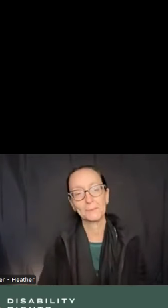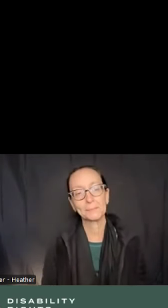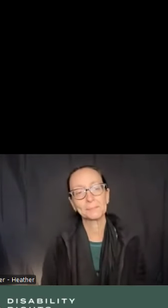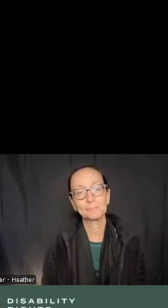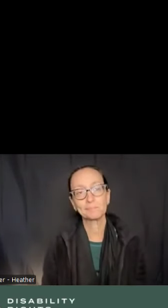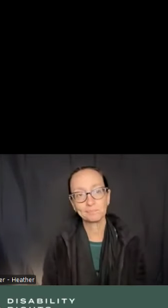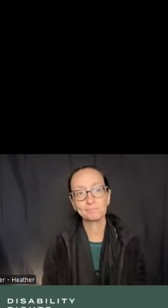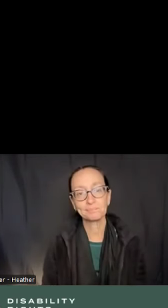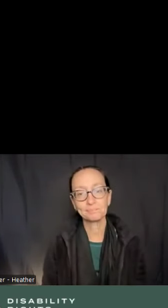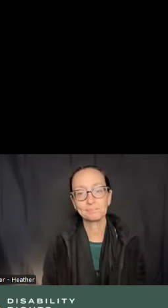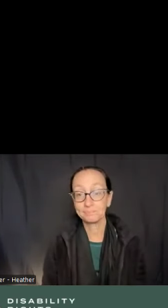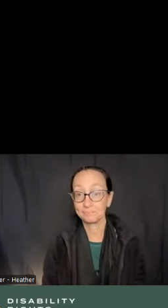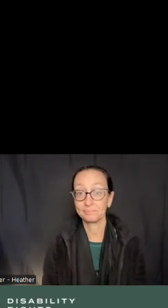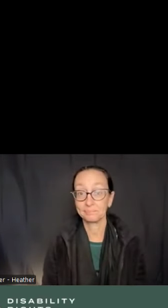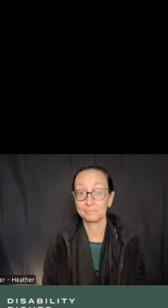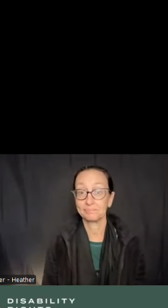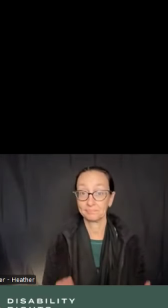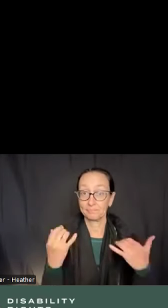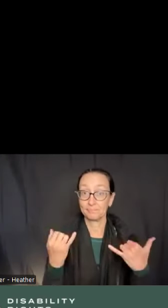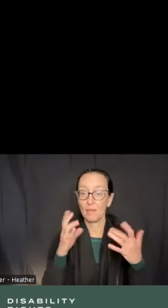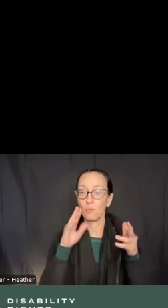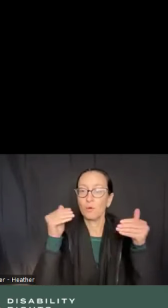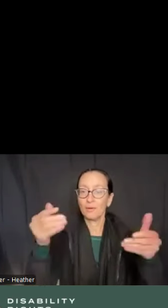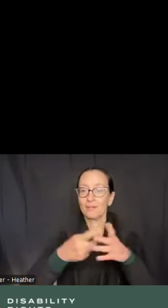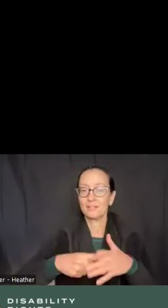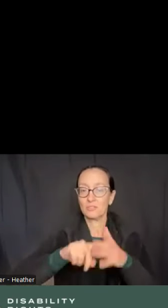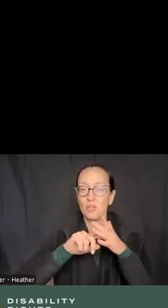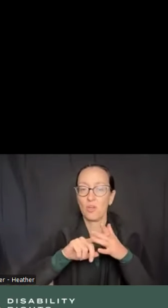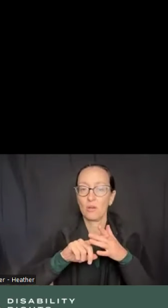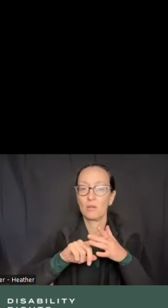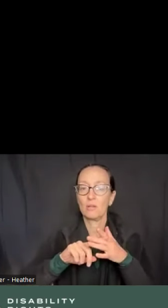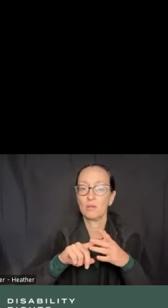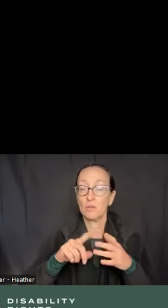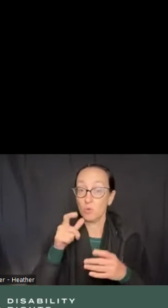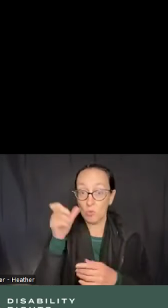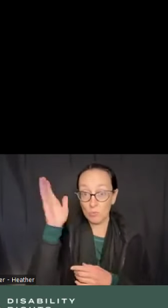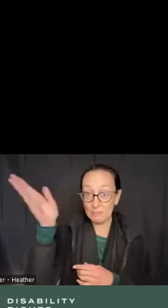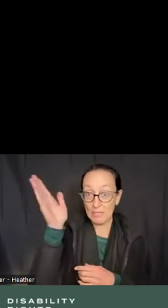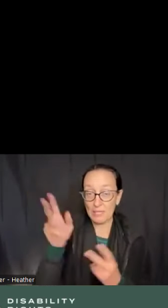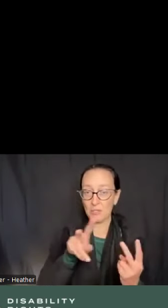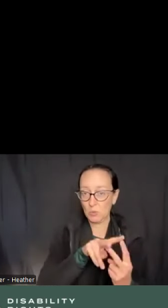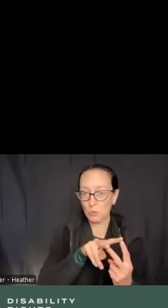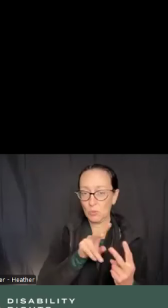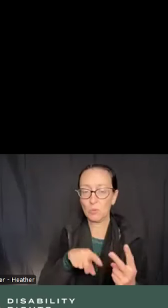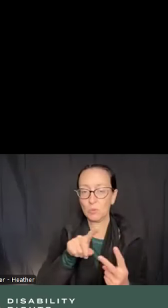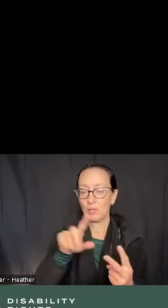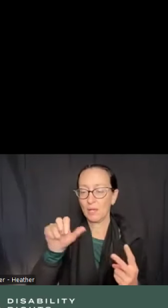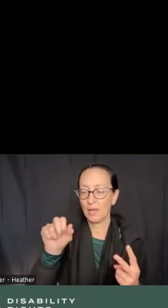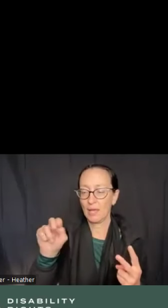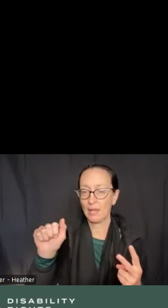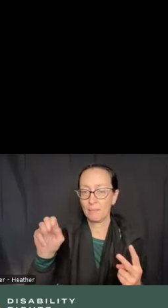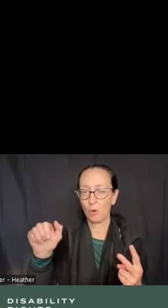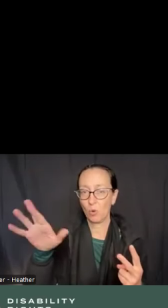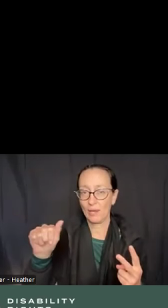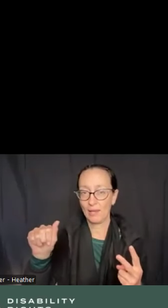And we will go ahead and get started today. We have two speakers today. We have Anna Maria Connor